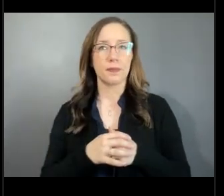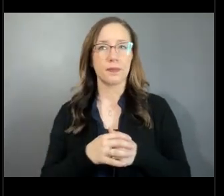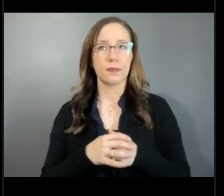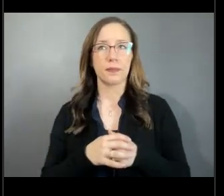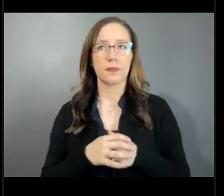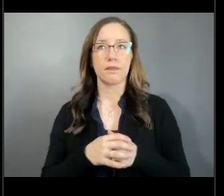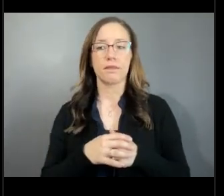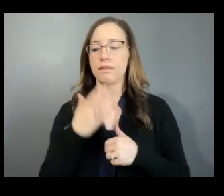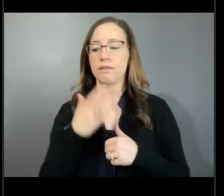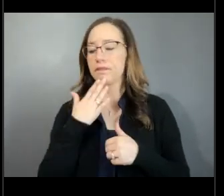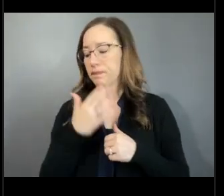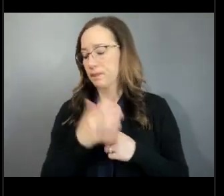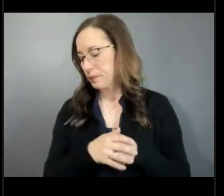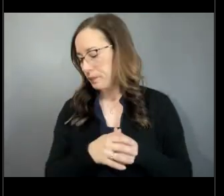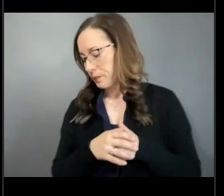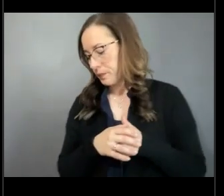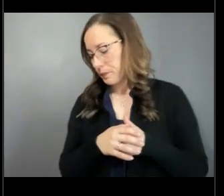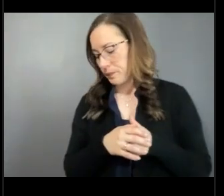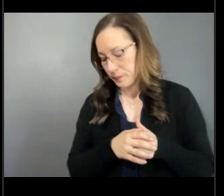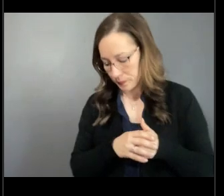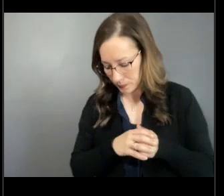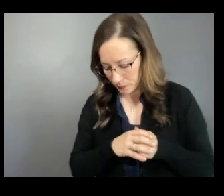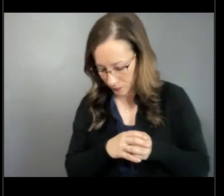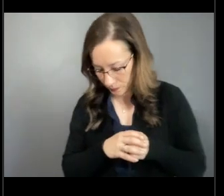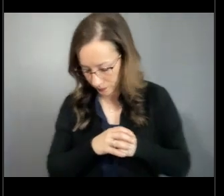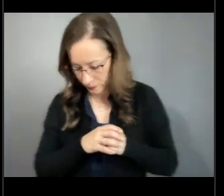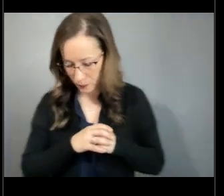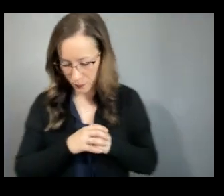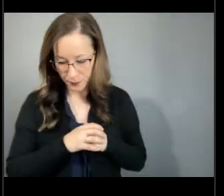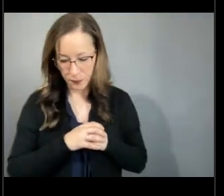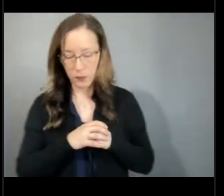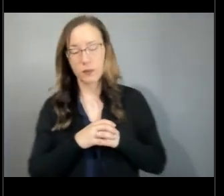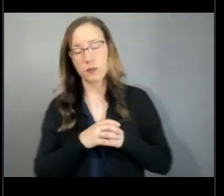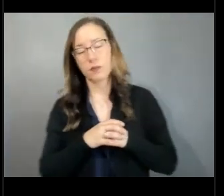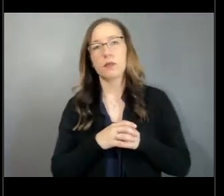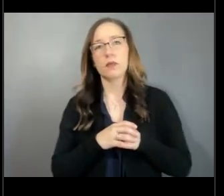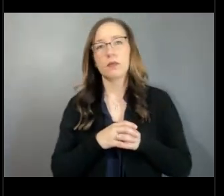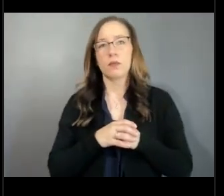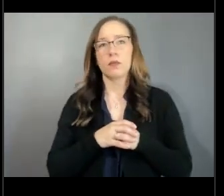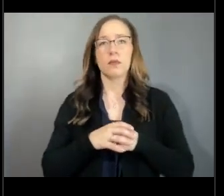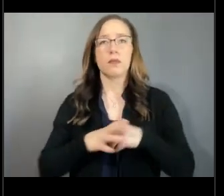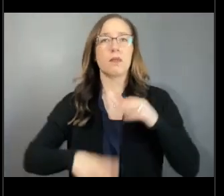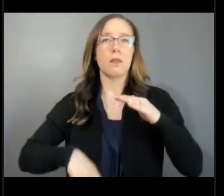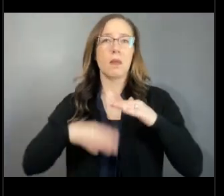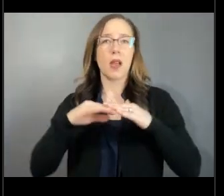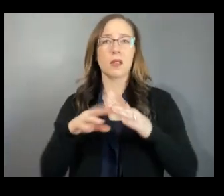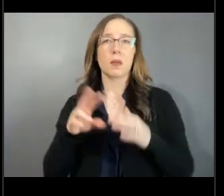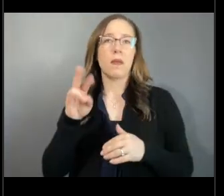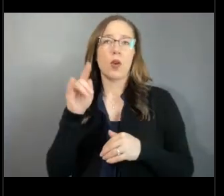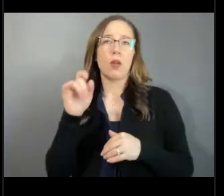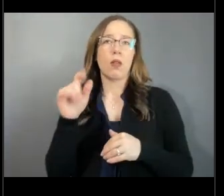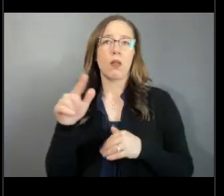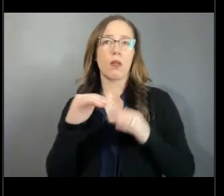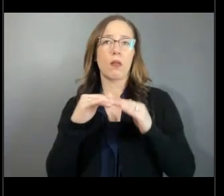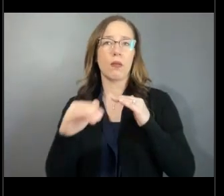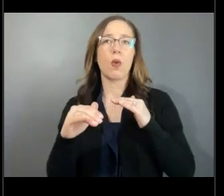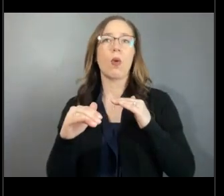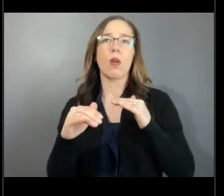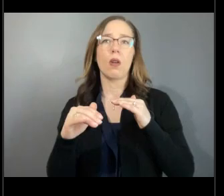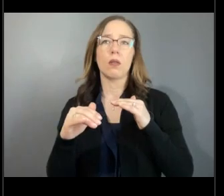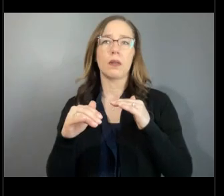Thanks, Crystal. For our 6th knowledge check, the maximum vertical floor level change